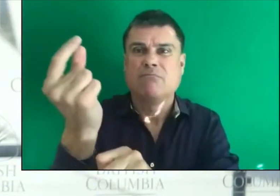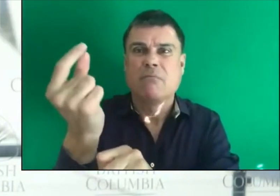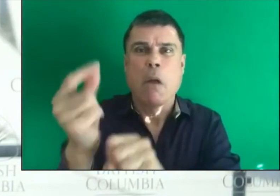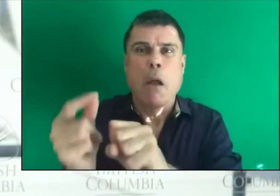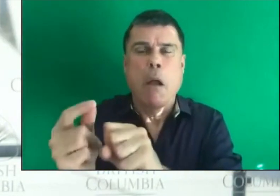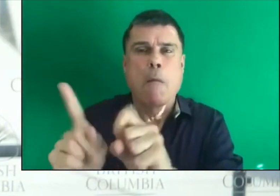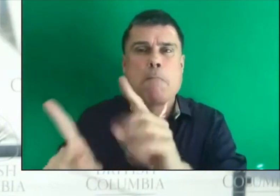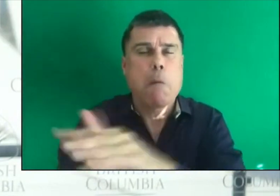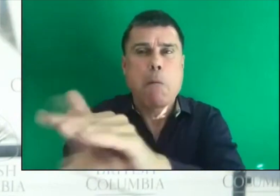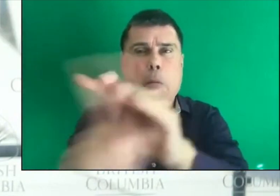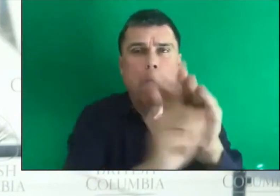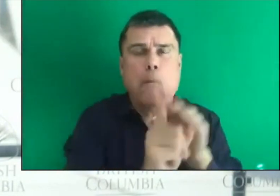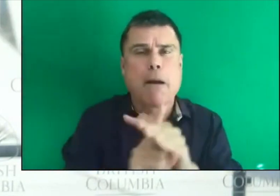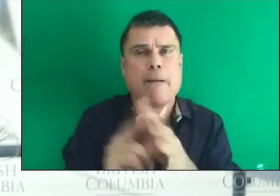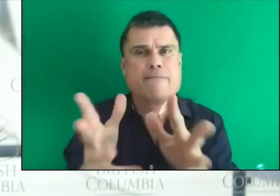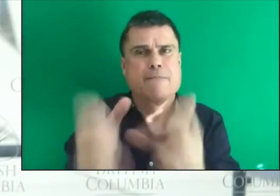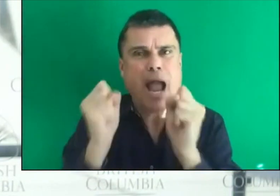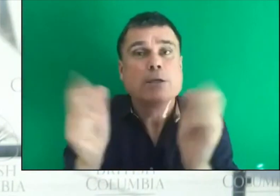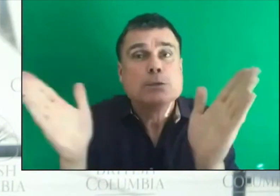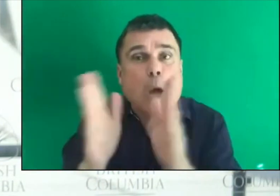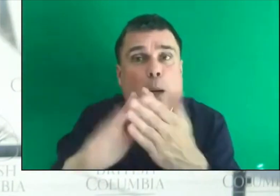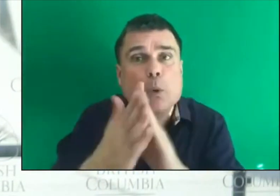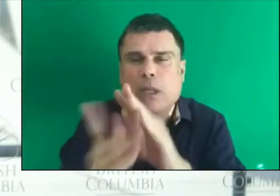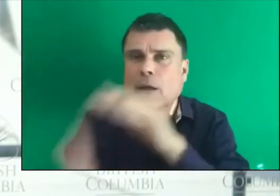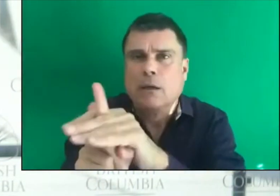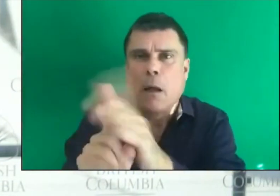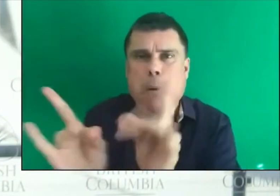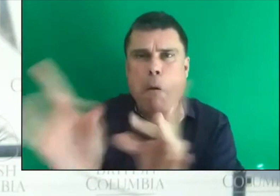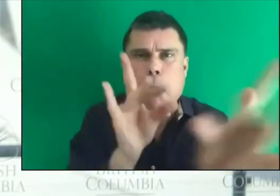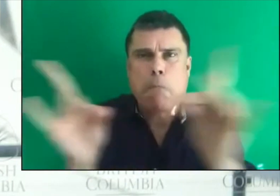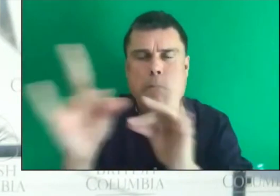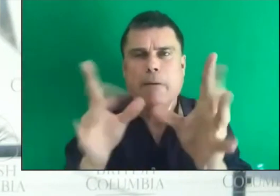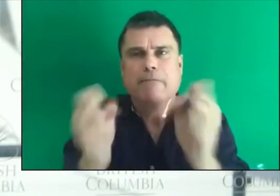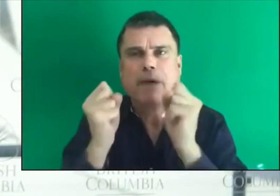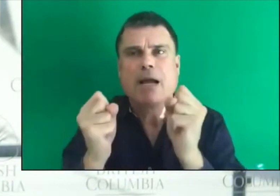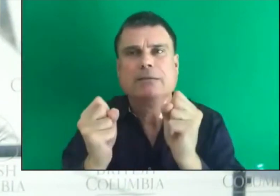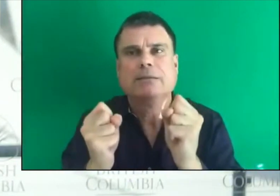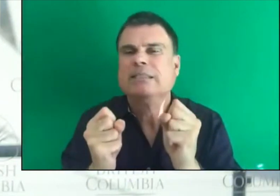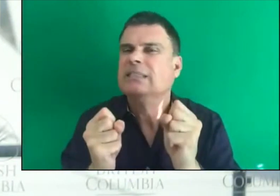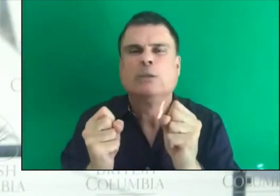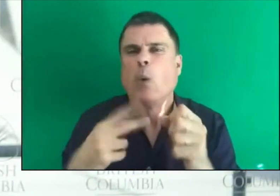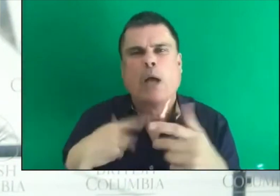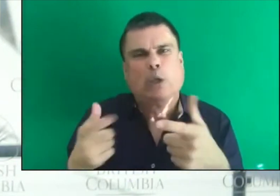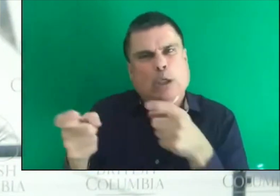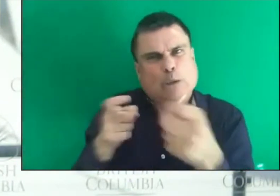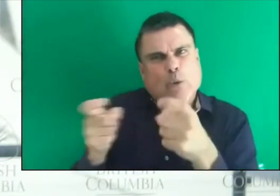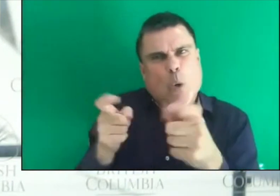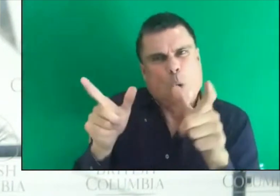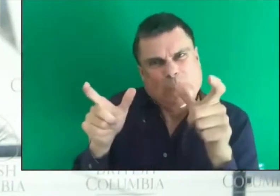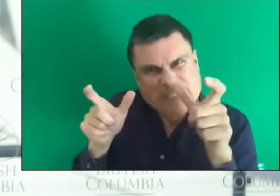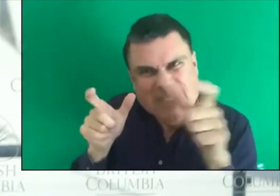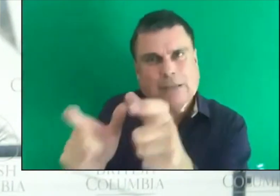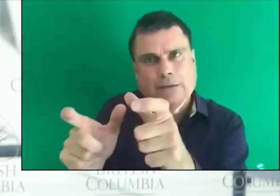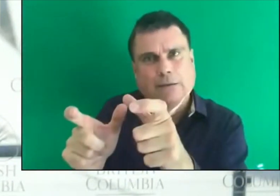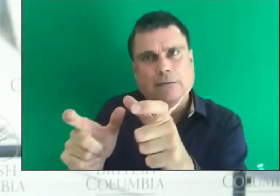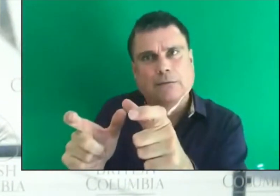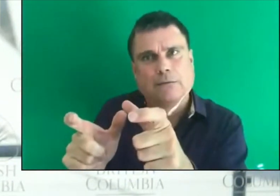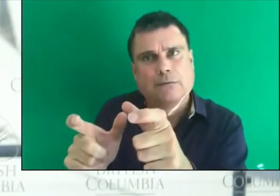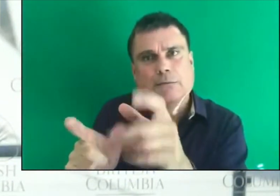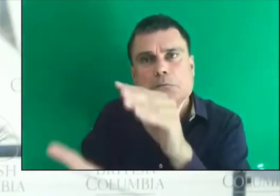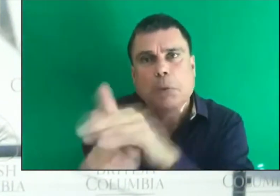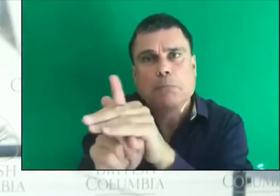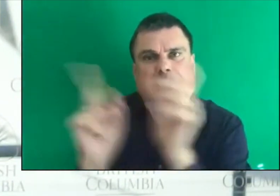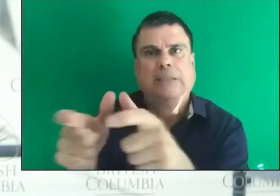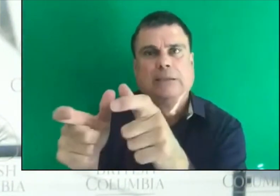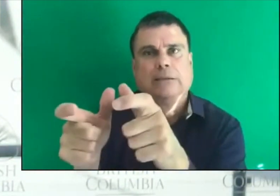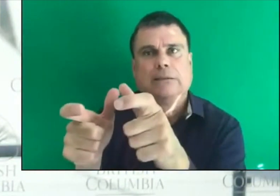numbers that we're transmitting to, that people are transmitting to. We now have community transmission in this area,